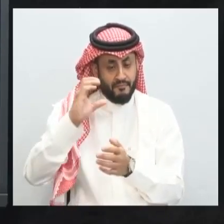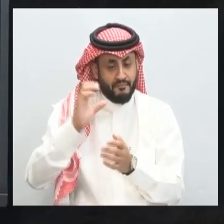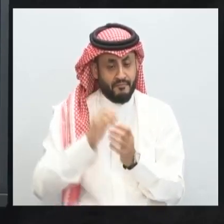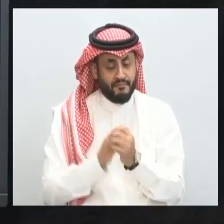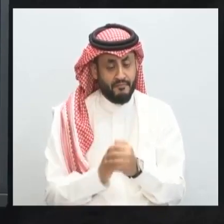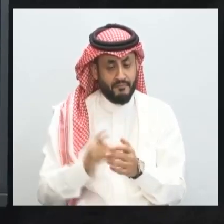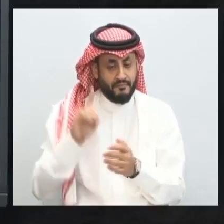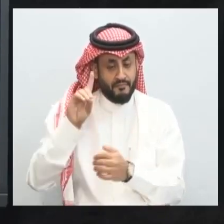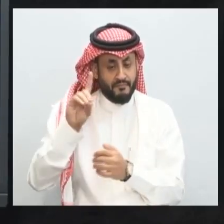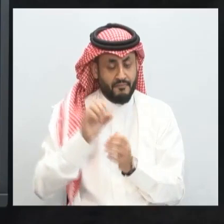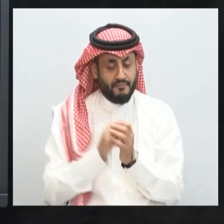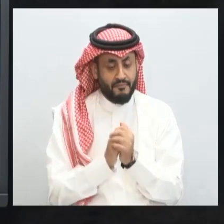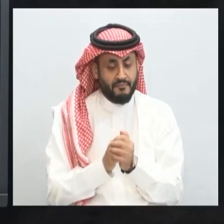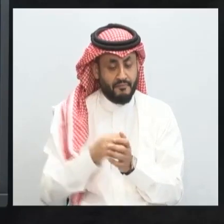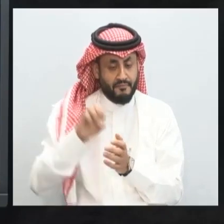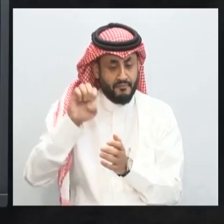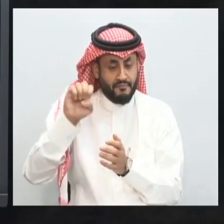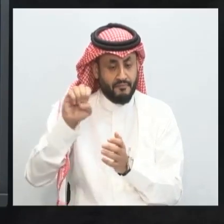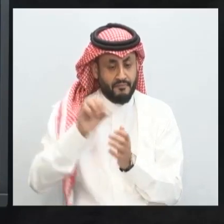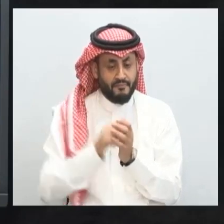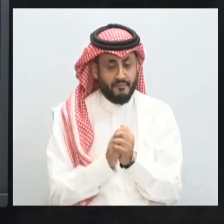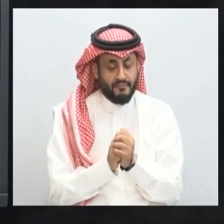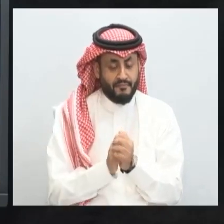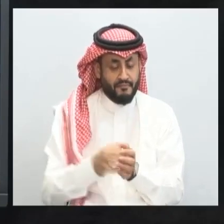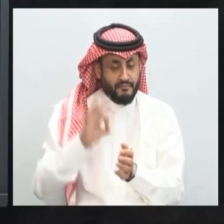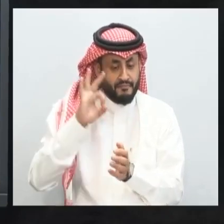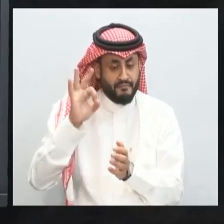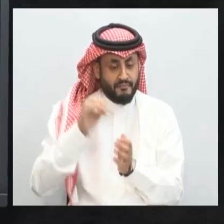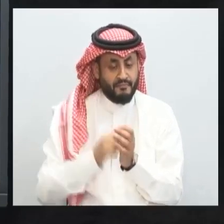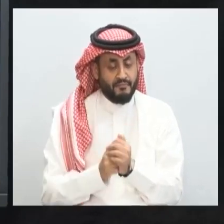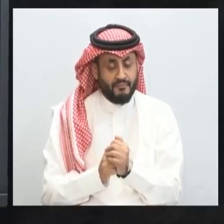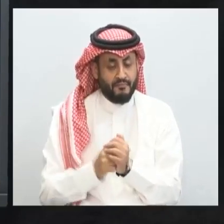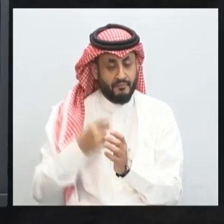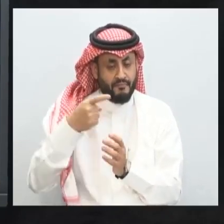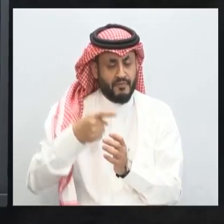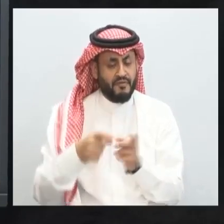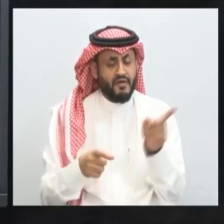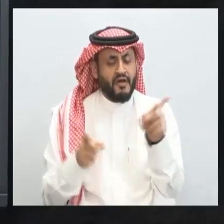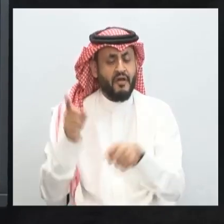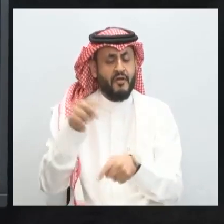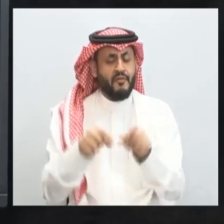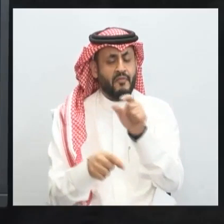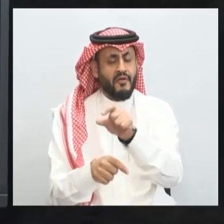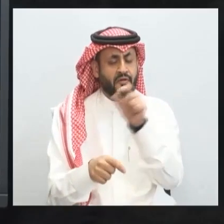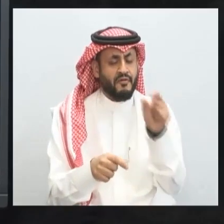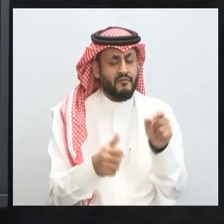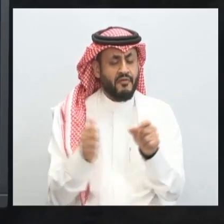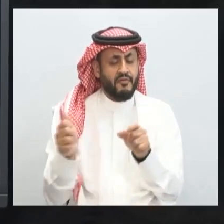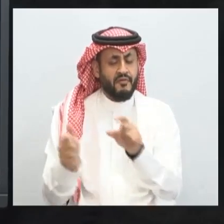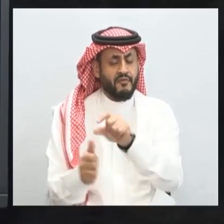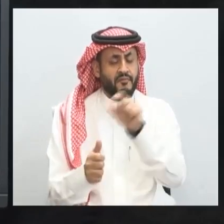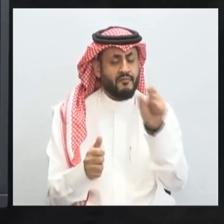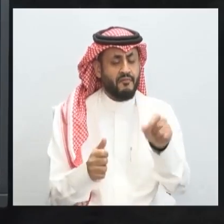width. We have C, restrictions. We have D,